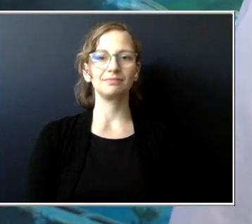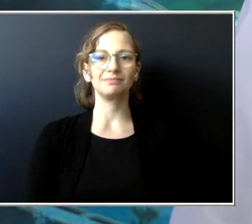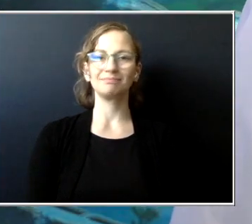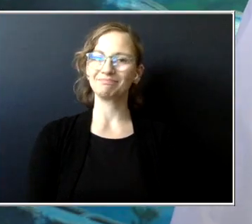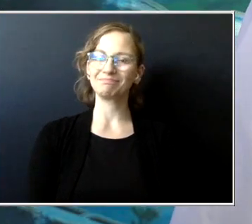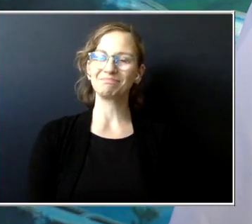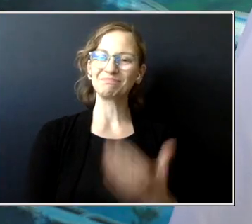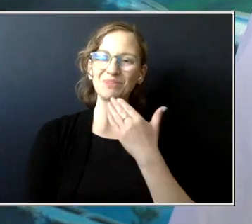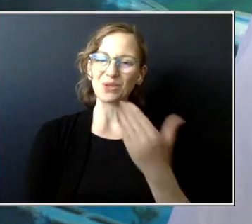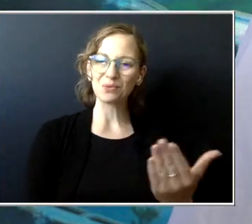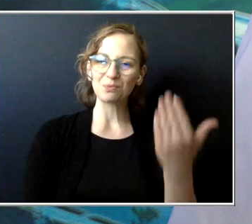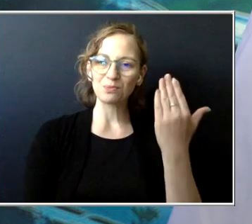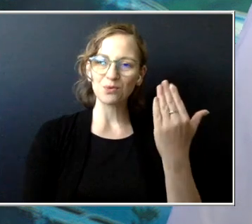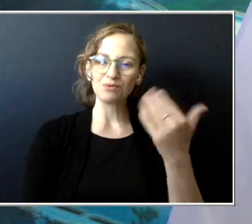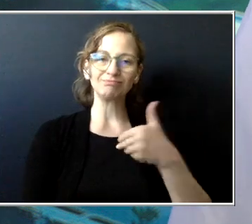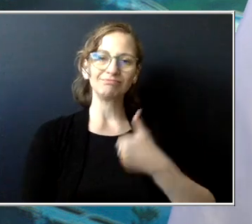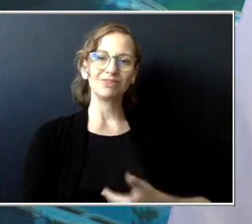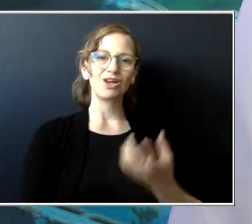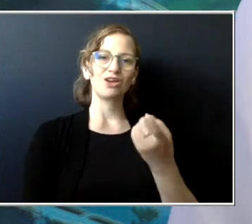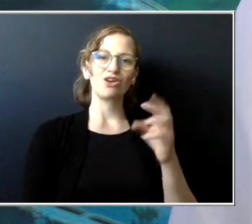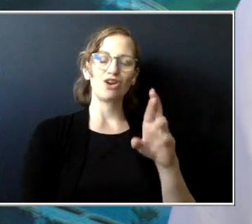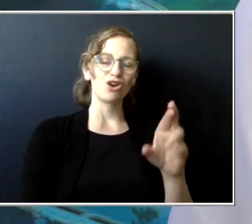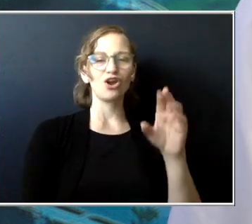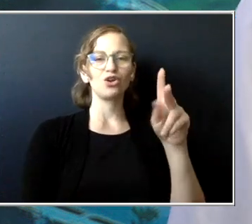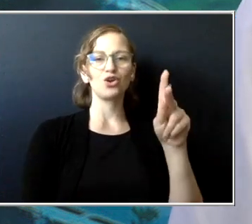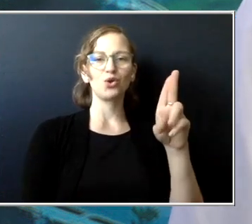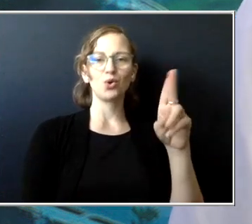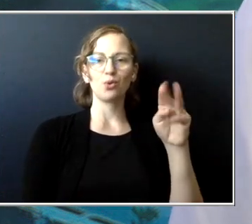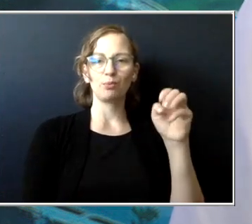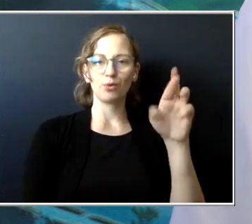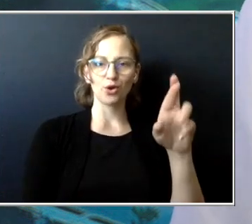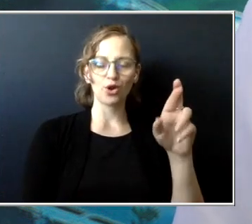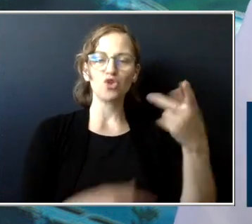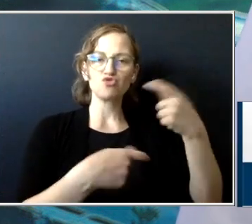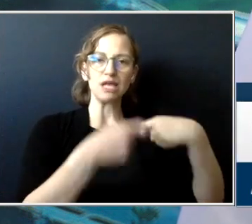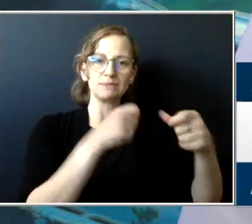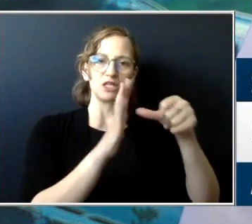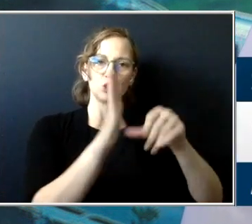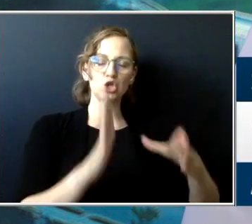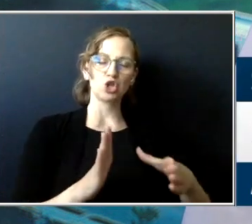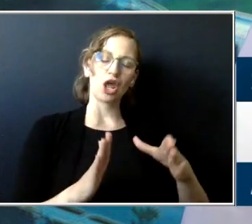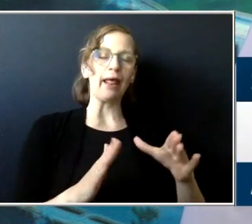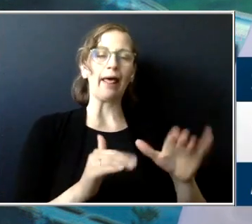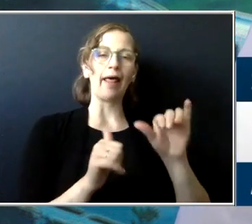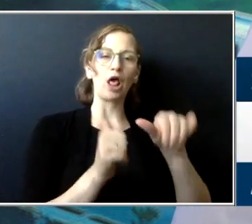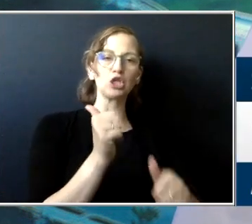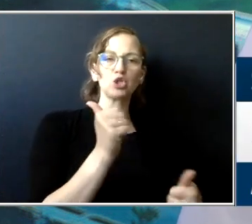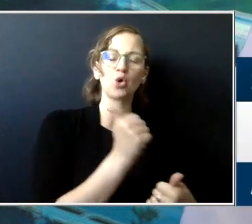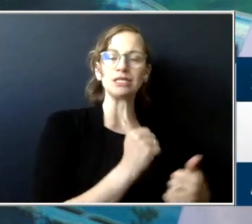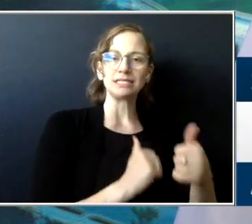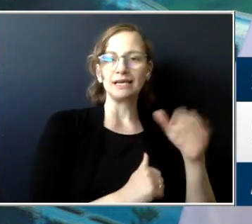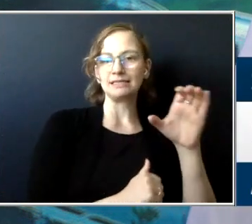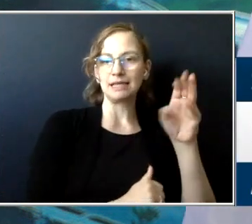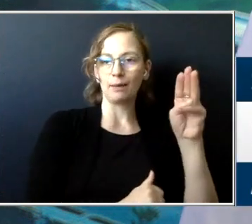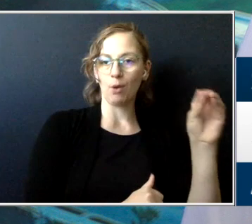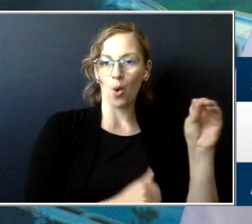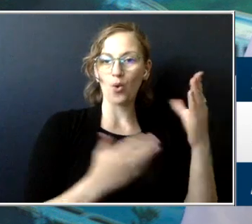Good morning. I am Dr. Sean Coomer, transplant surgeon and Associate Chief Medical Officer here at the University of Kansas Health System. I'm filling